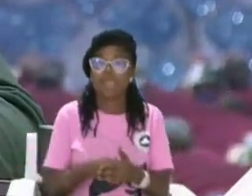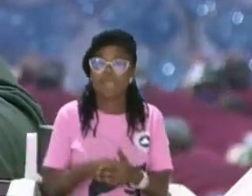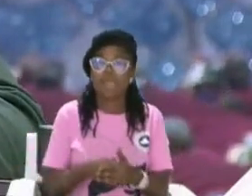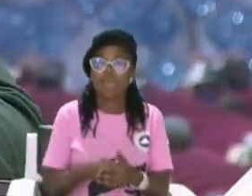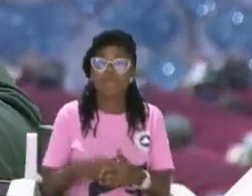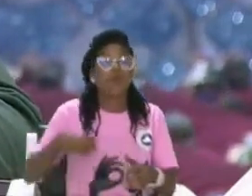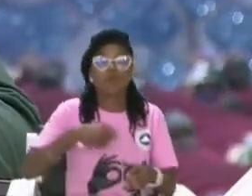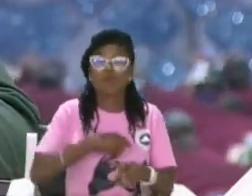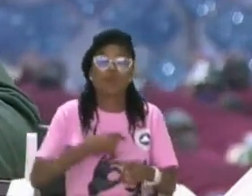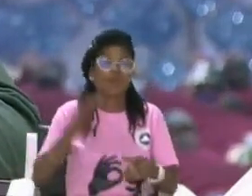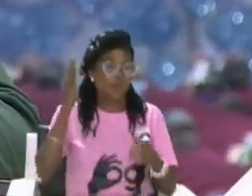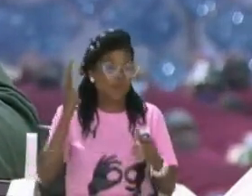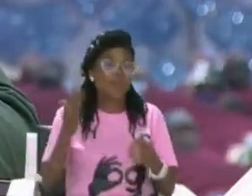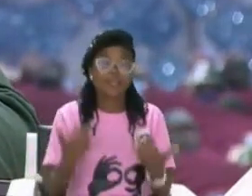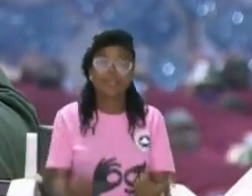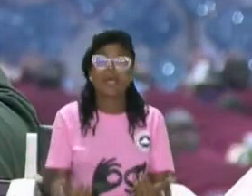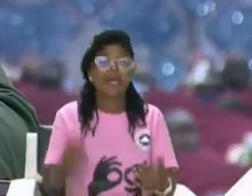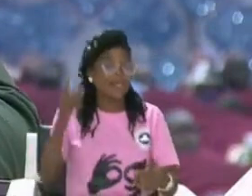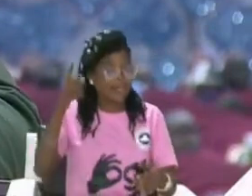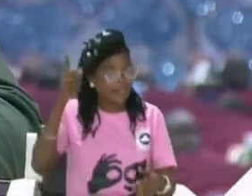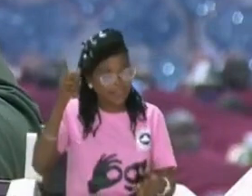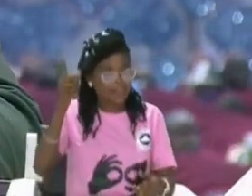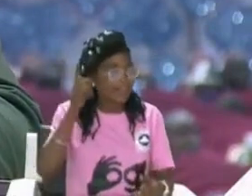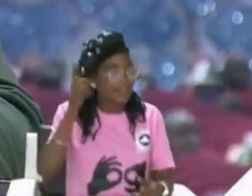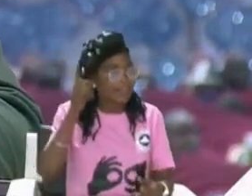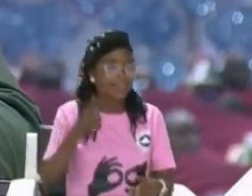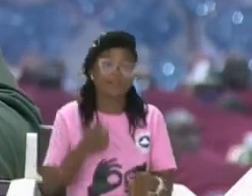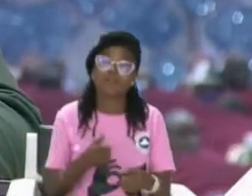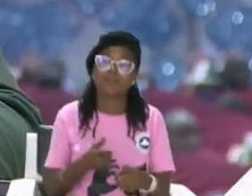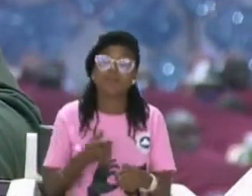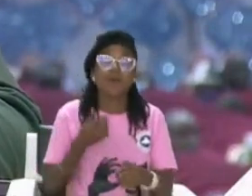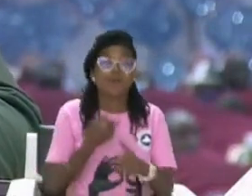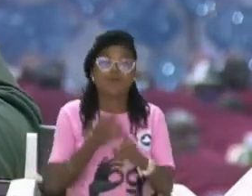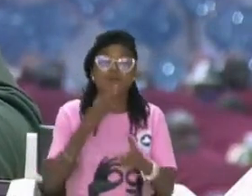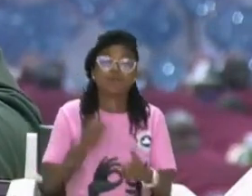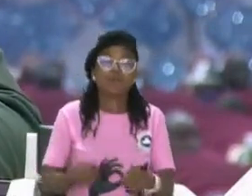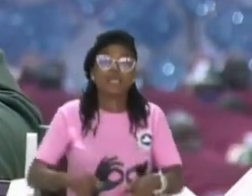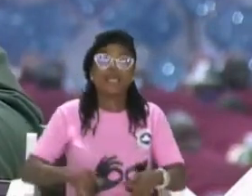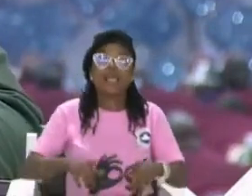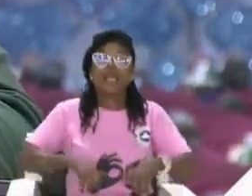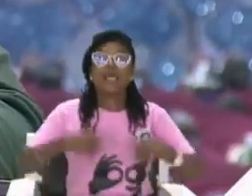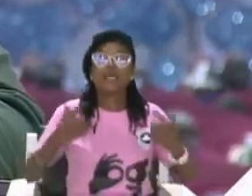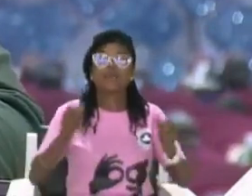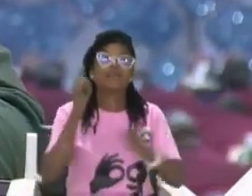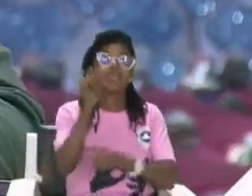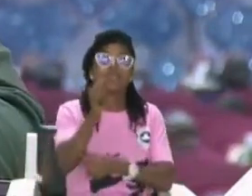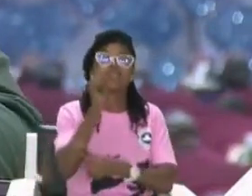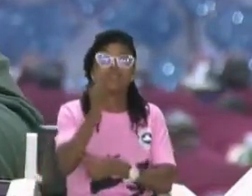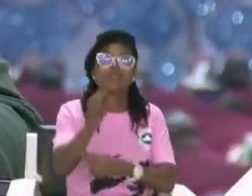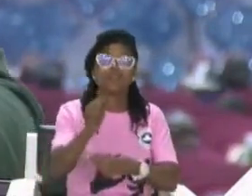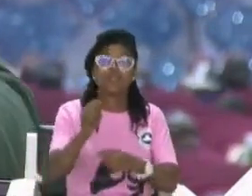We will now listen to the reports from the live testifiers.